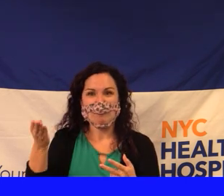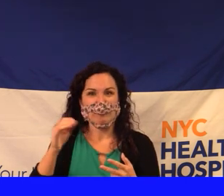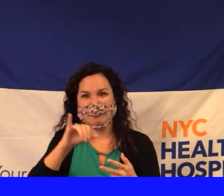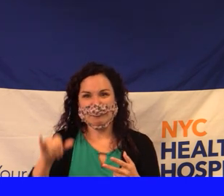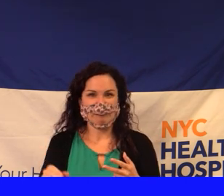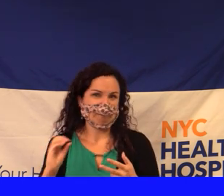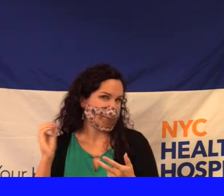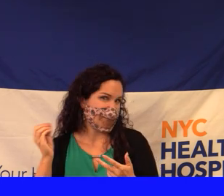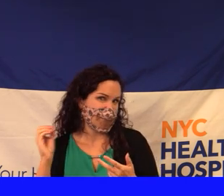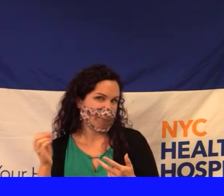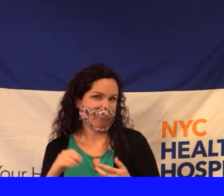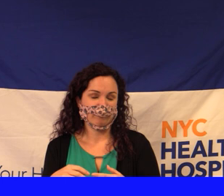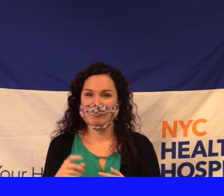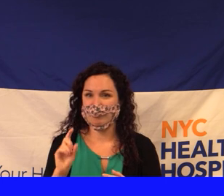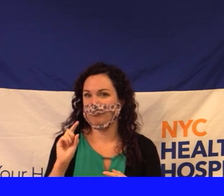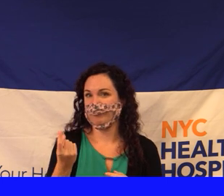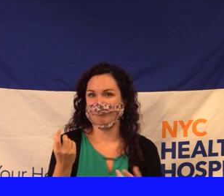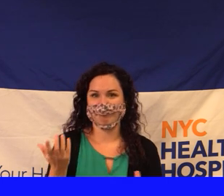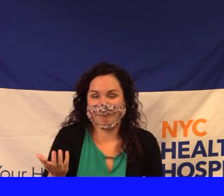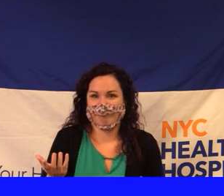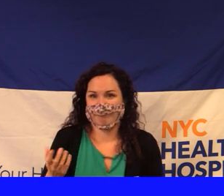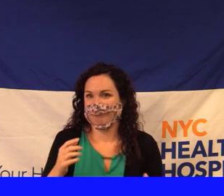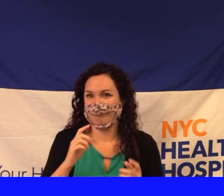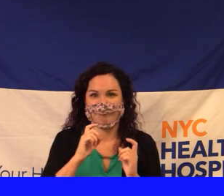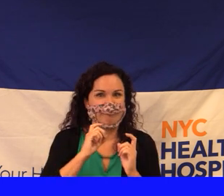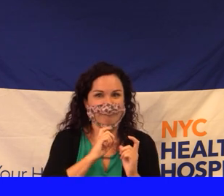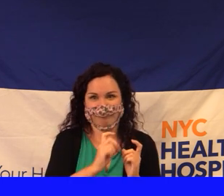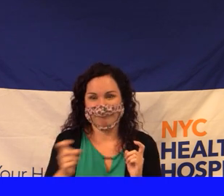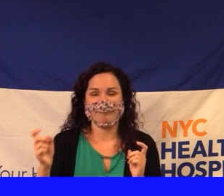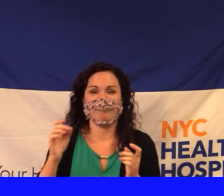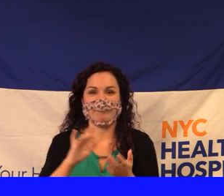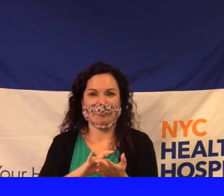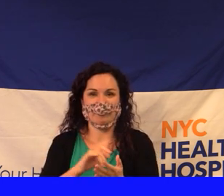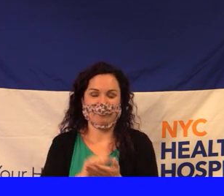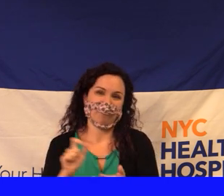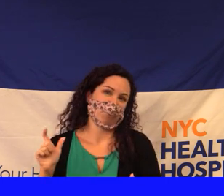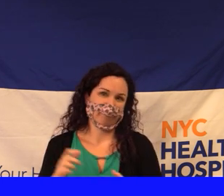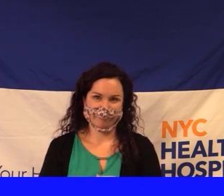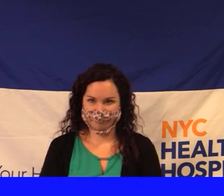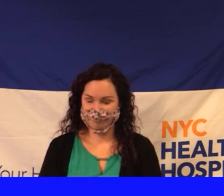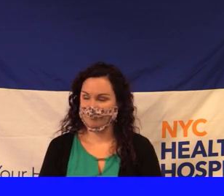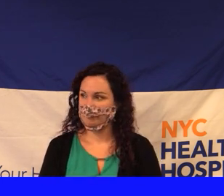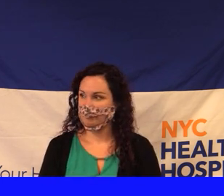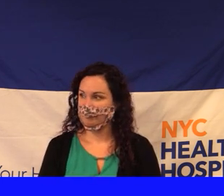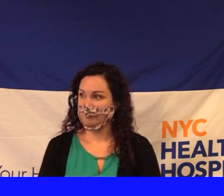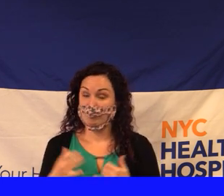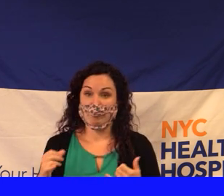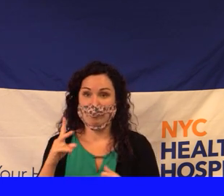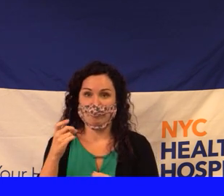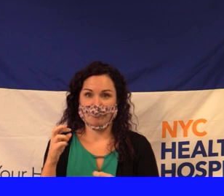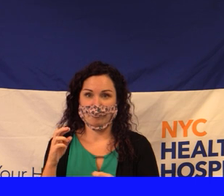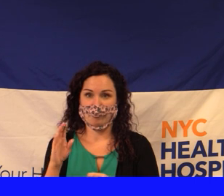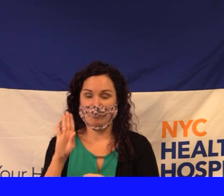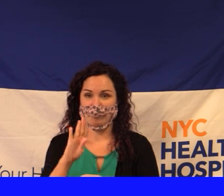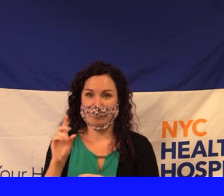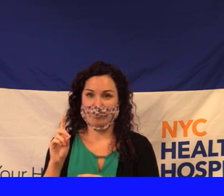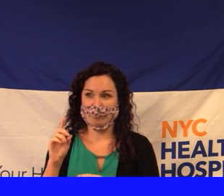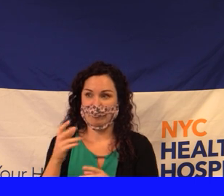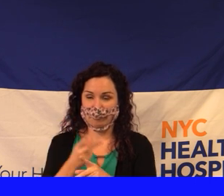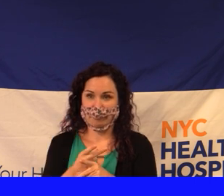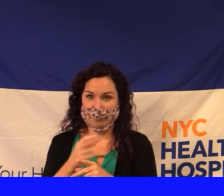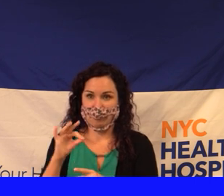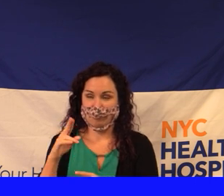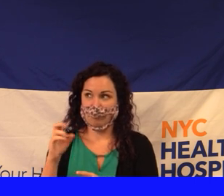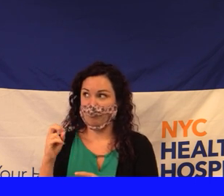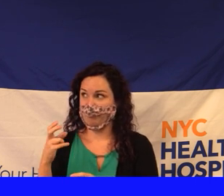So they merely function as standalone systems. So the current vendor is BD CareFusion